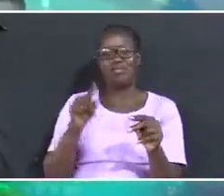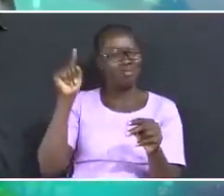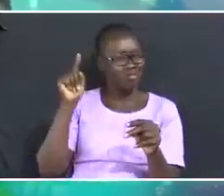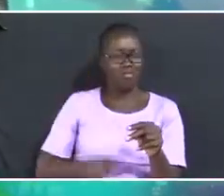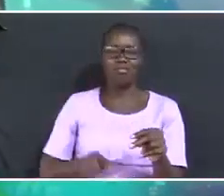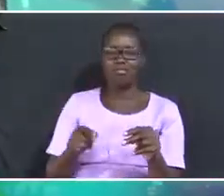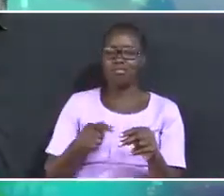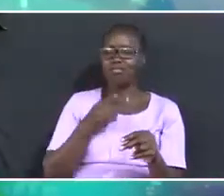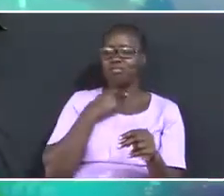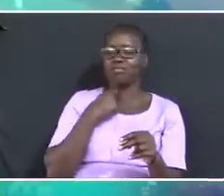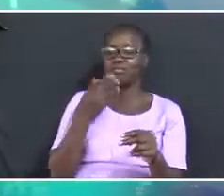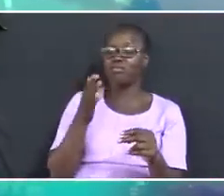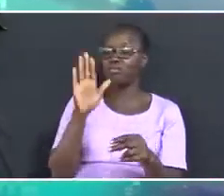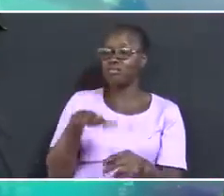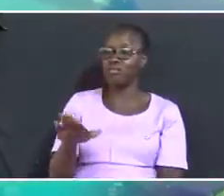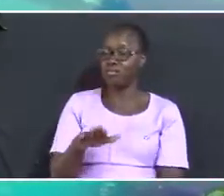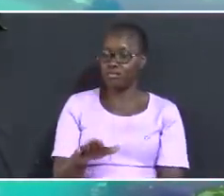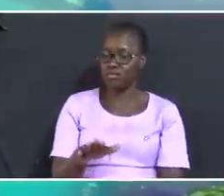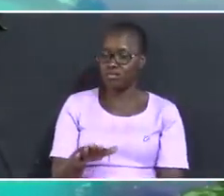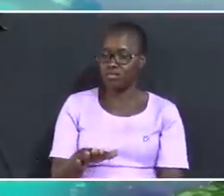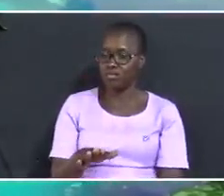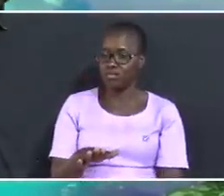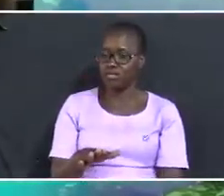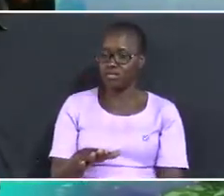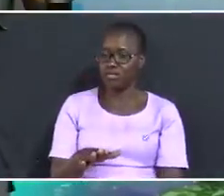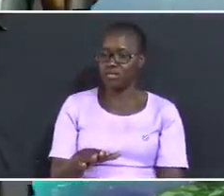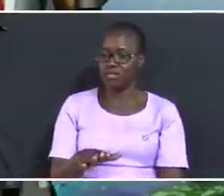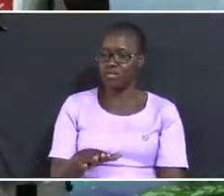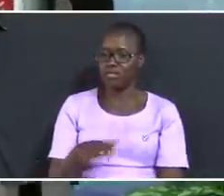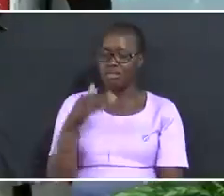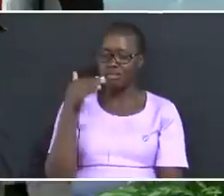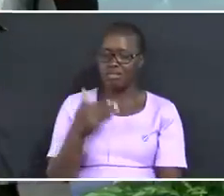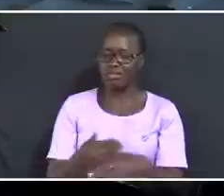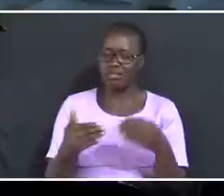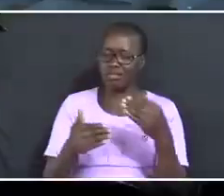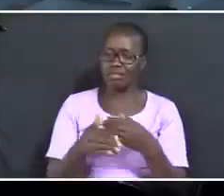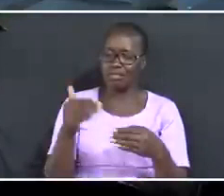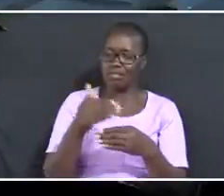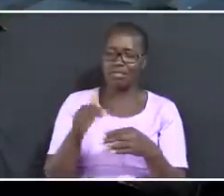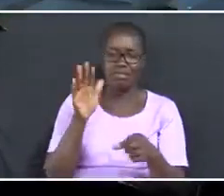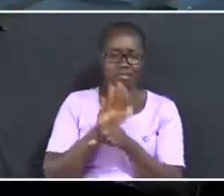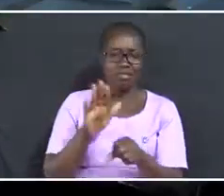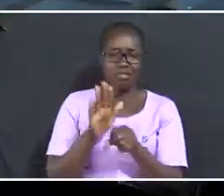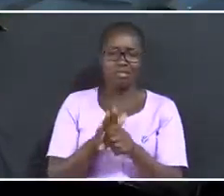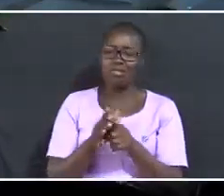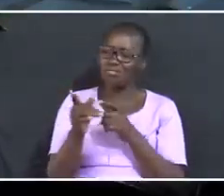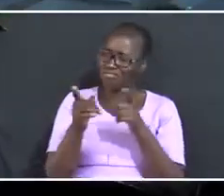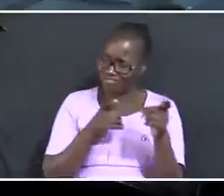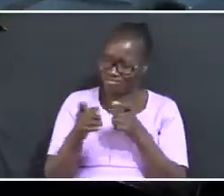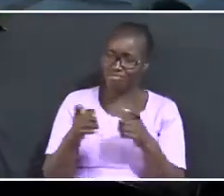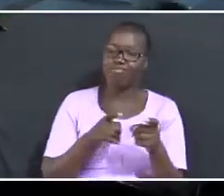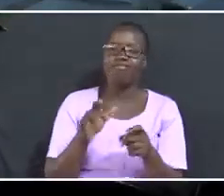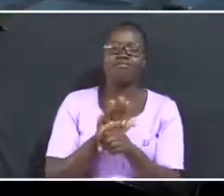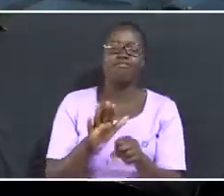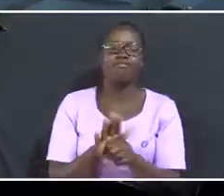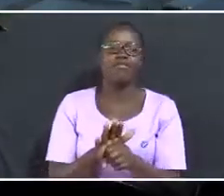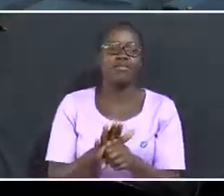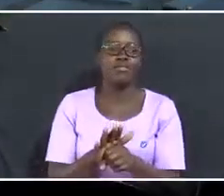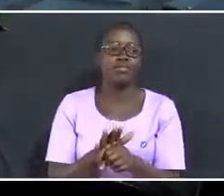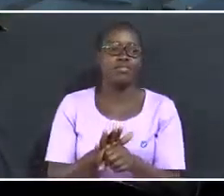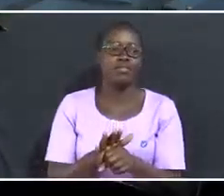like this environment. It is too structured, it's too restricted.